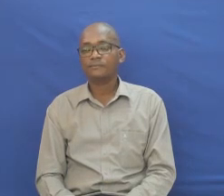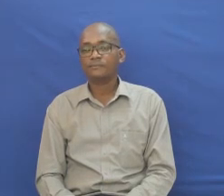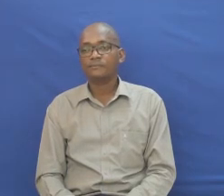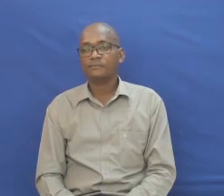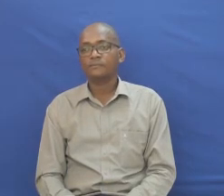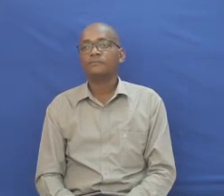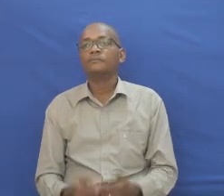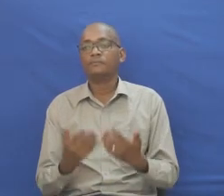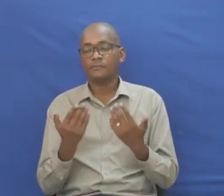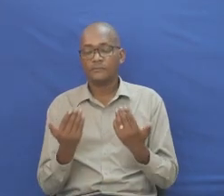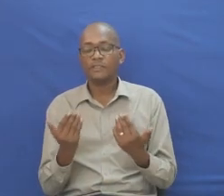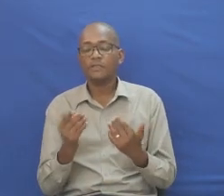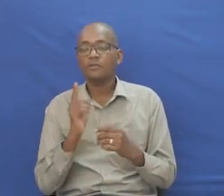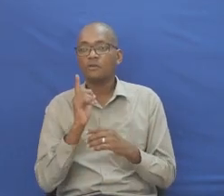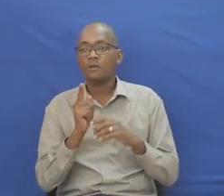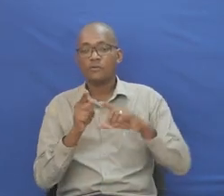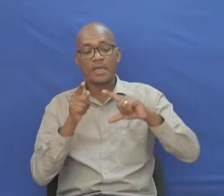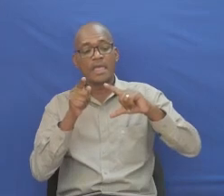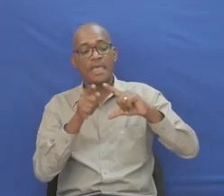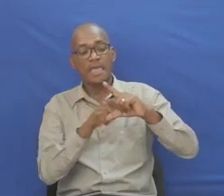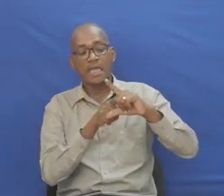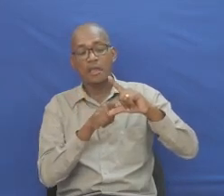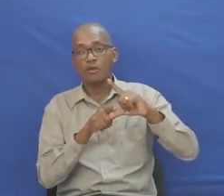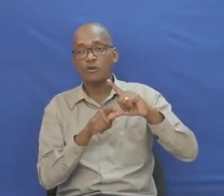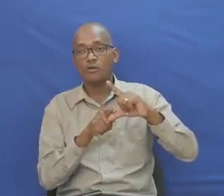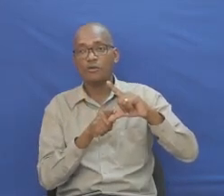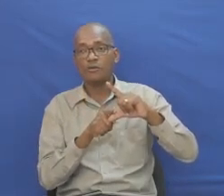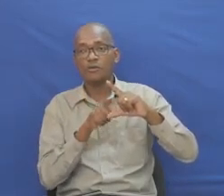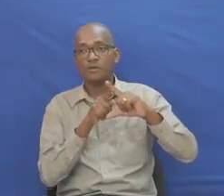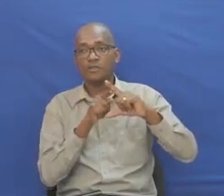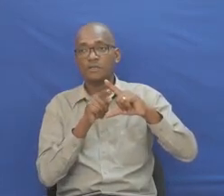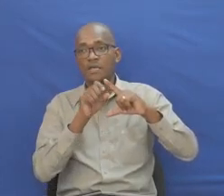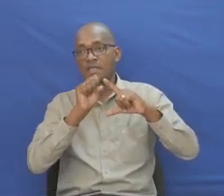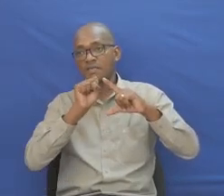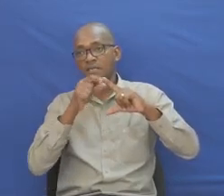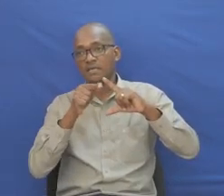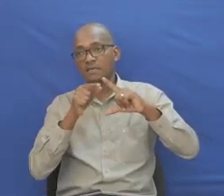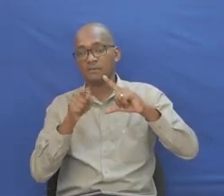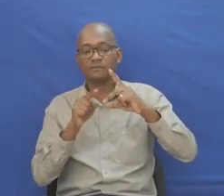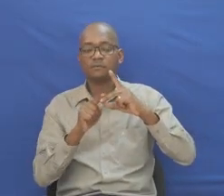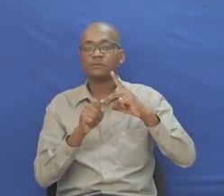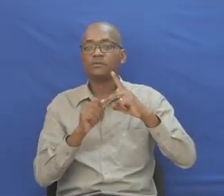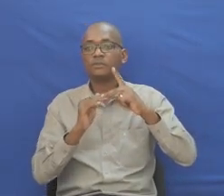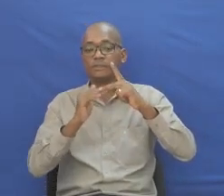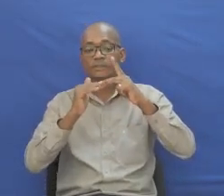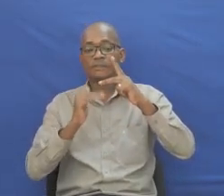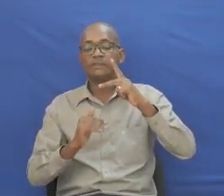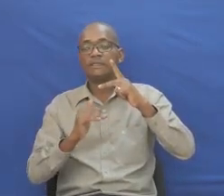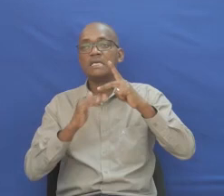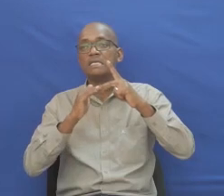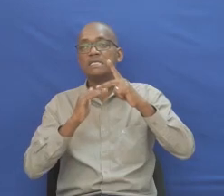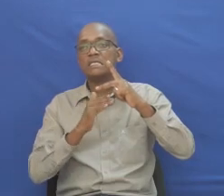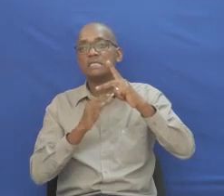then you have your angle in between here, your angle theta. You have your side, this is side A and this is side